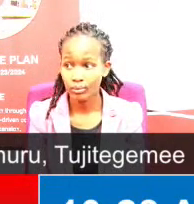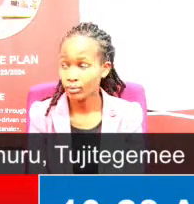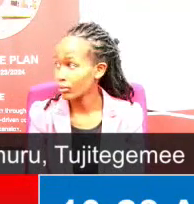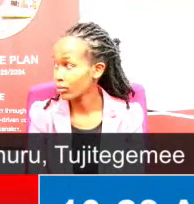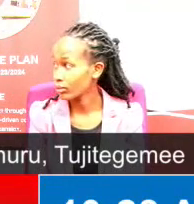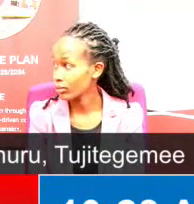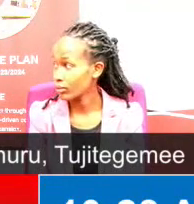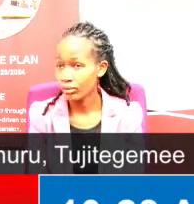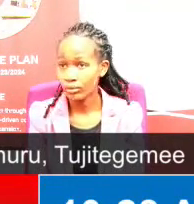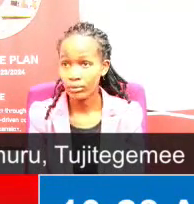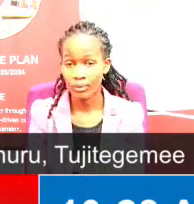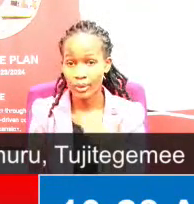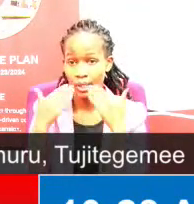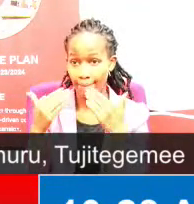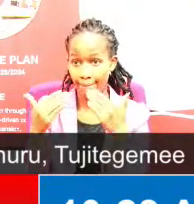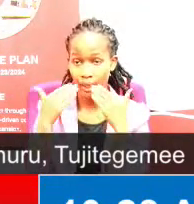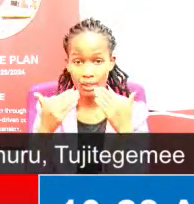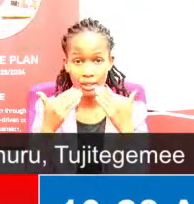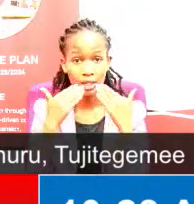Okay, thank you very much.